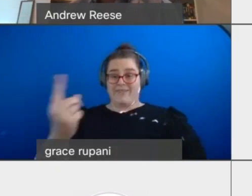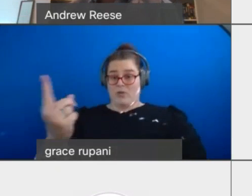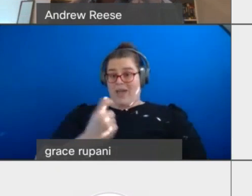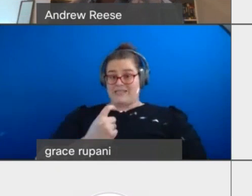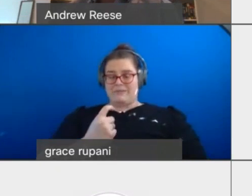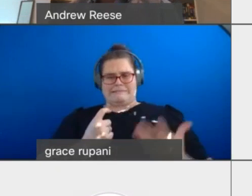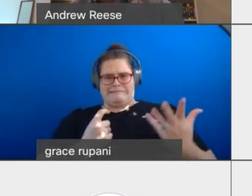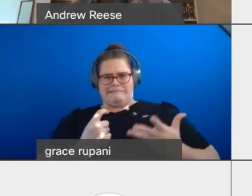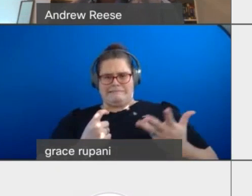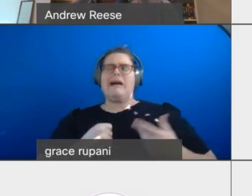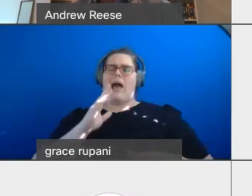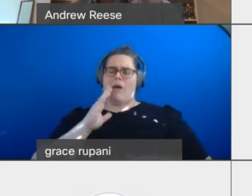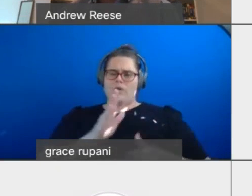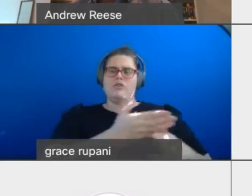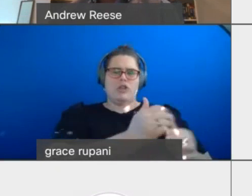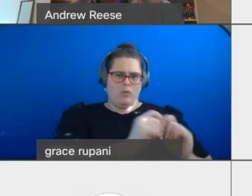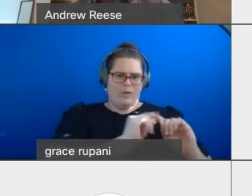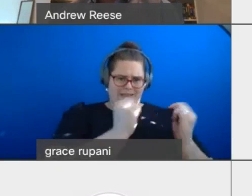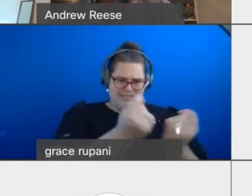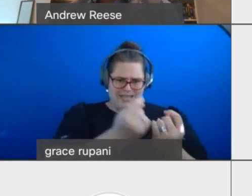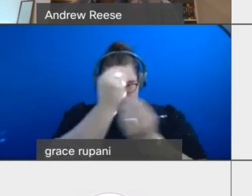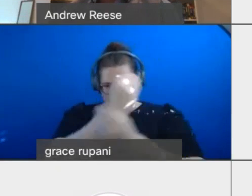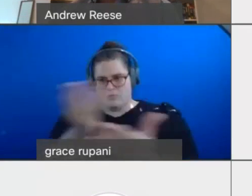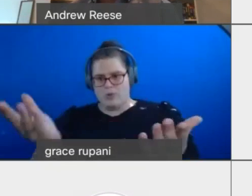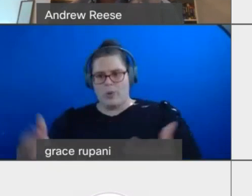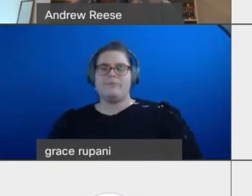team and try to get back to you.